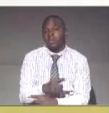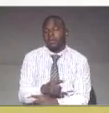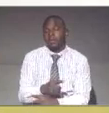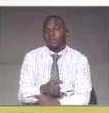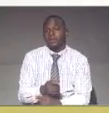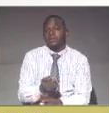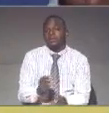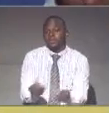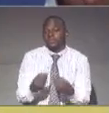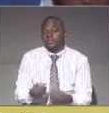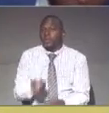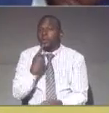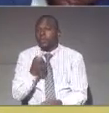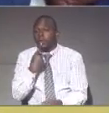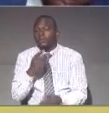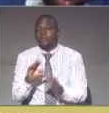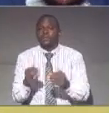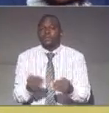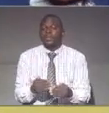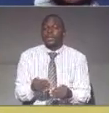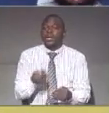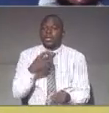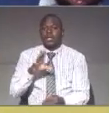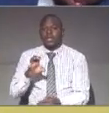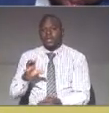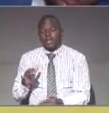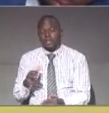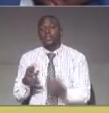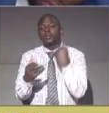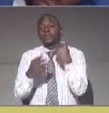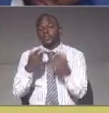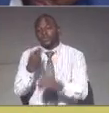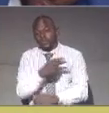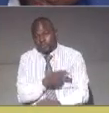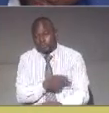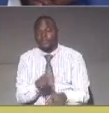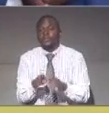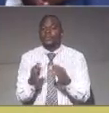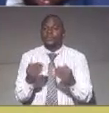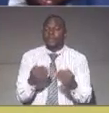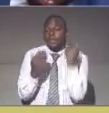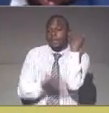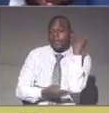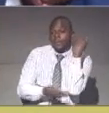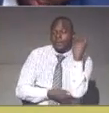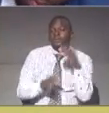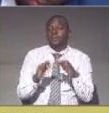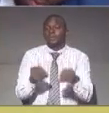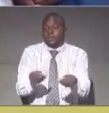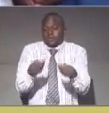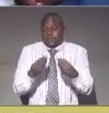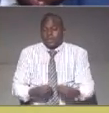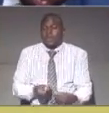on wrong drugs. He was put on cancer treatment at Palisa Main Hospital, but unfortunately given the wrong